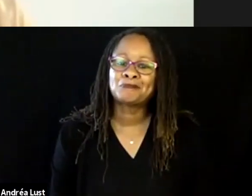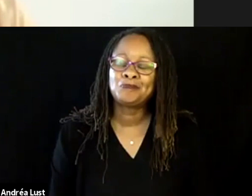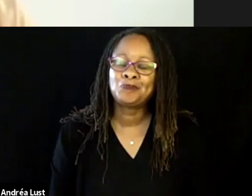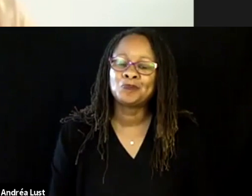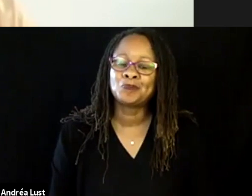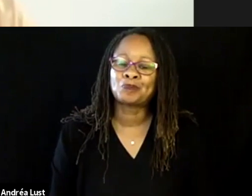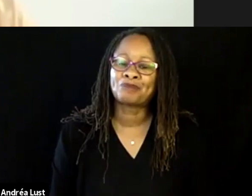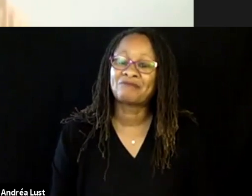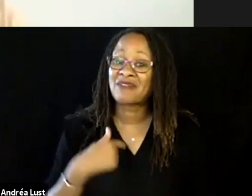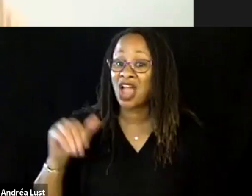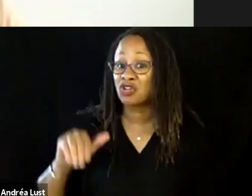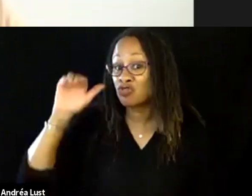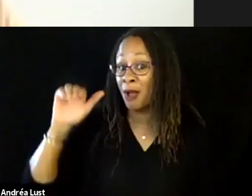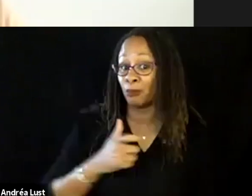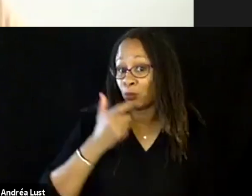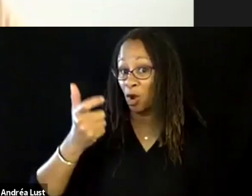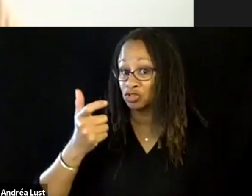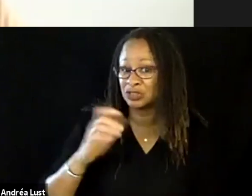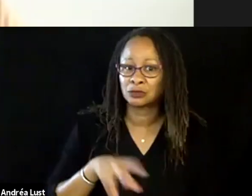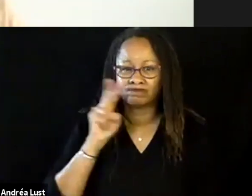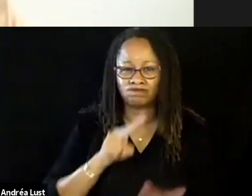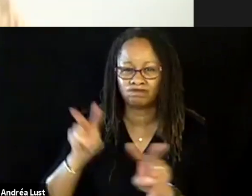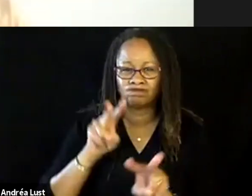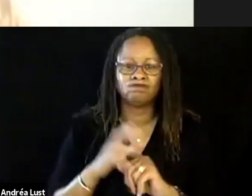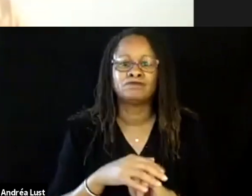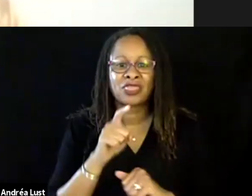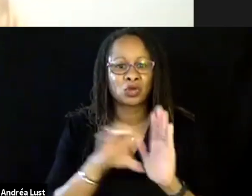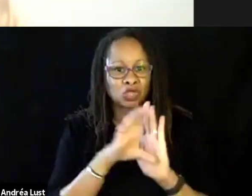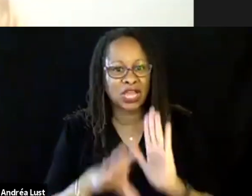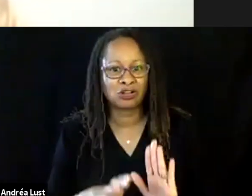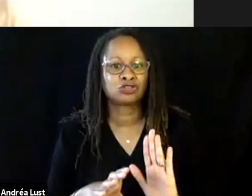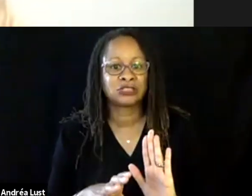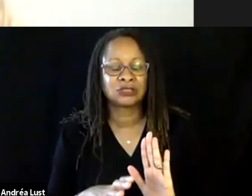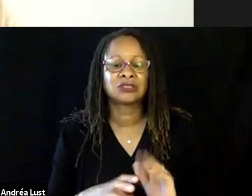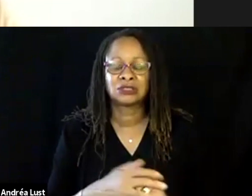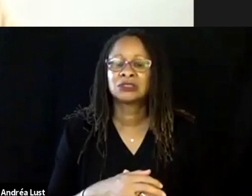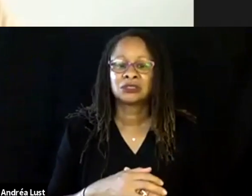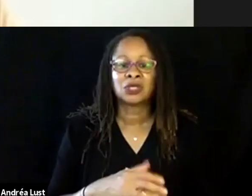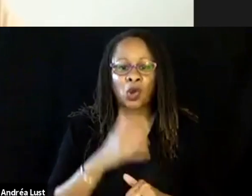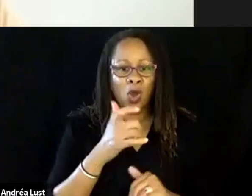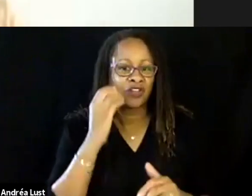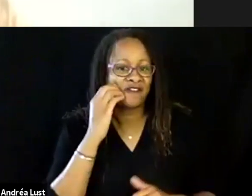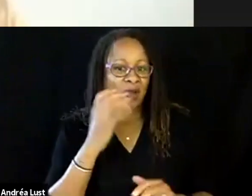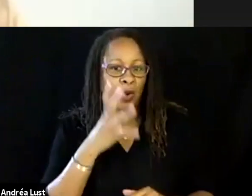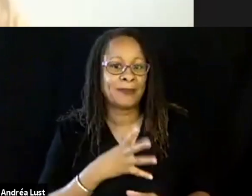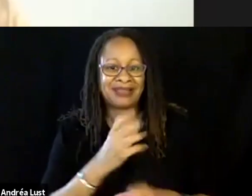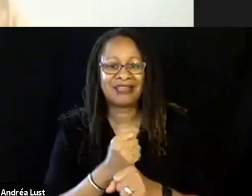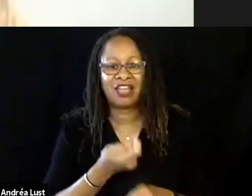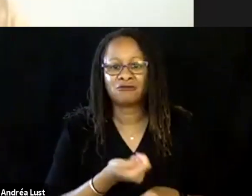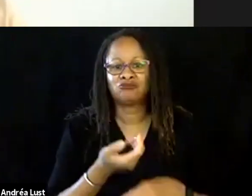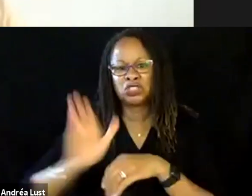you know, I grew up watching those characterizations, watching fat women get